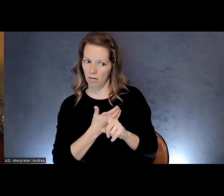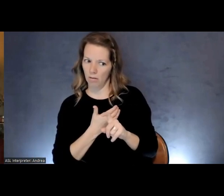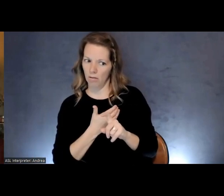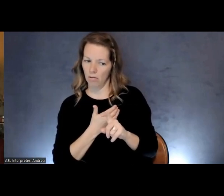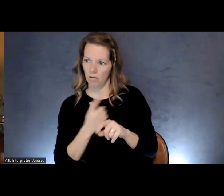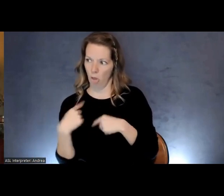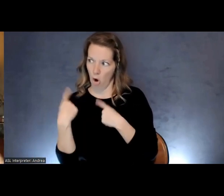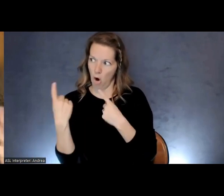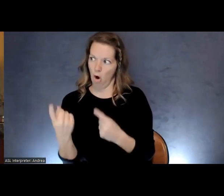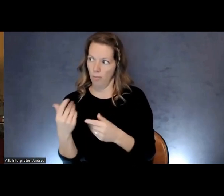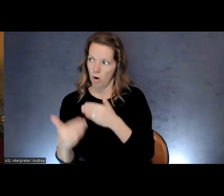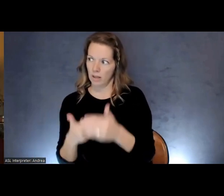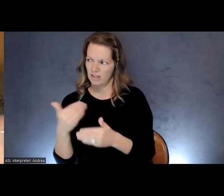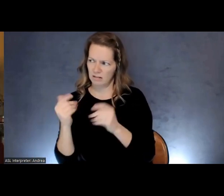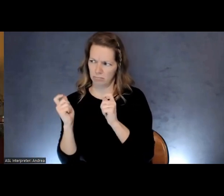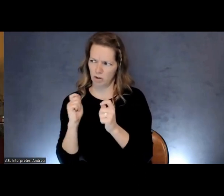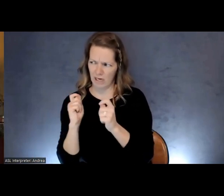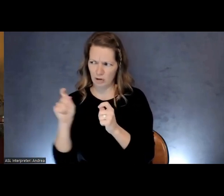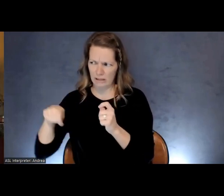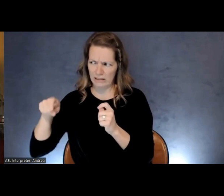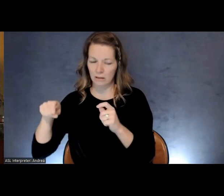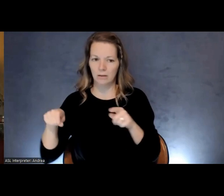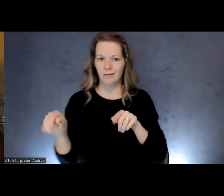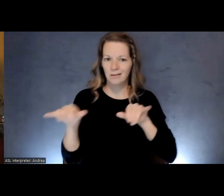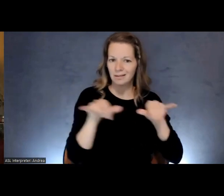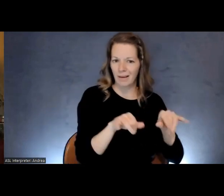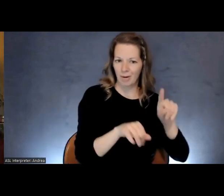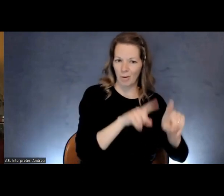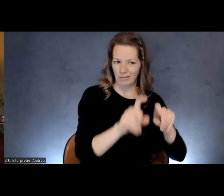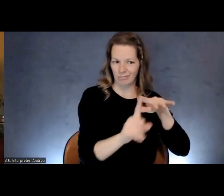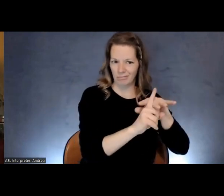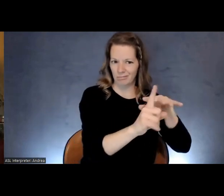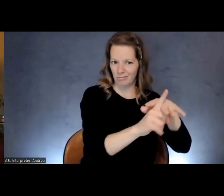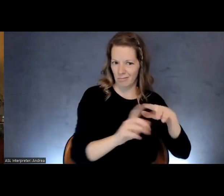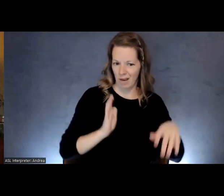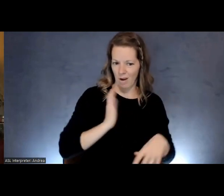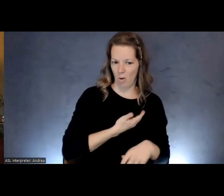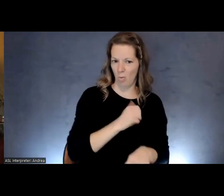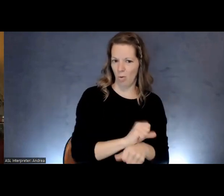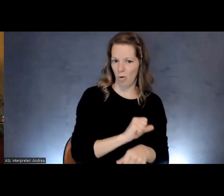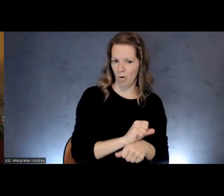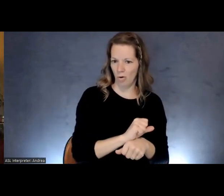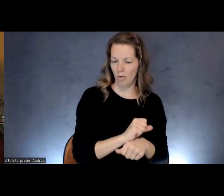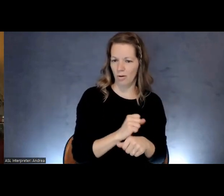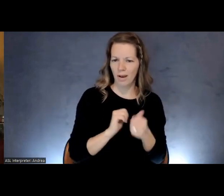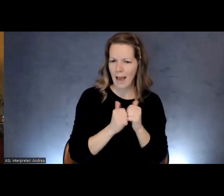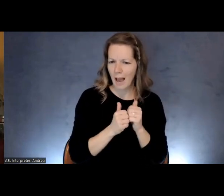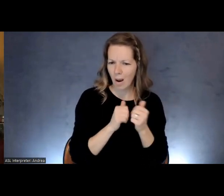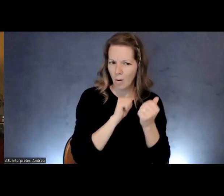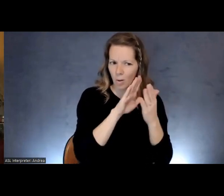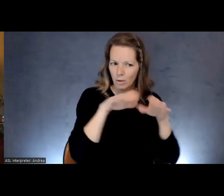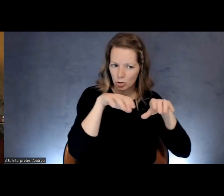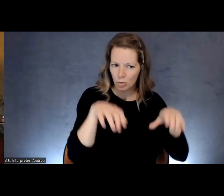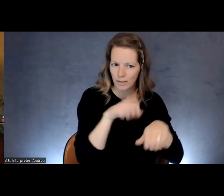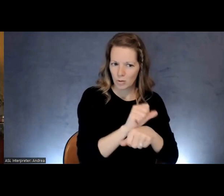health processes, these same questions are coming up now in the work that we're doing here. How are we doing this work with